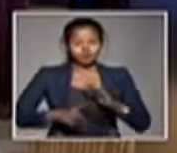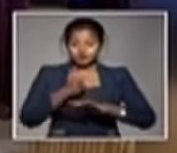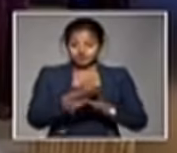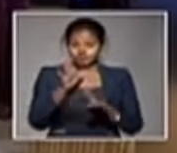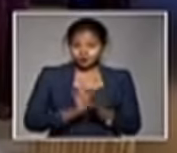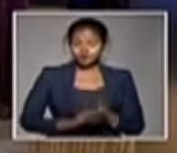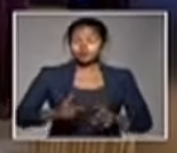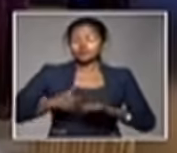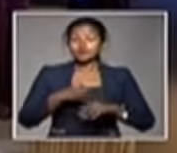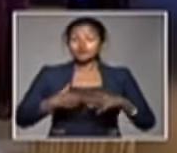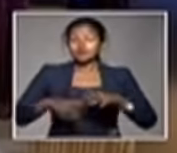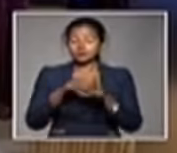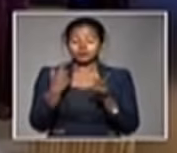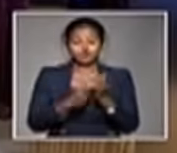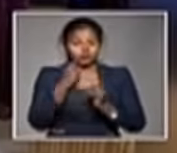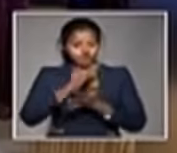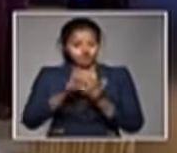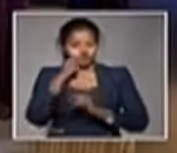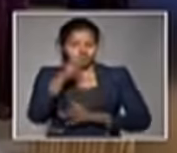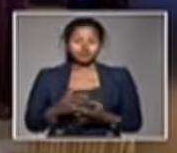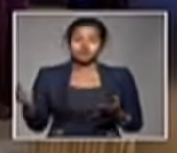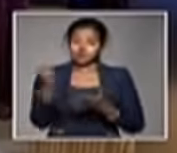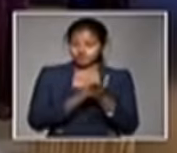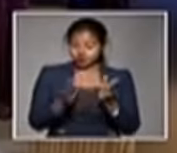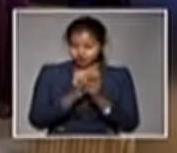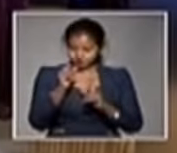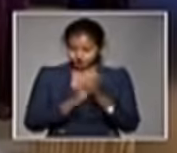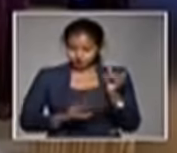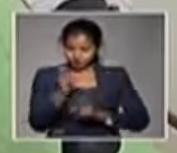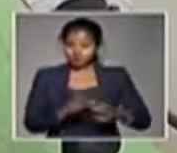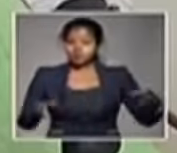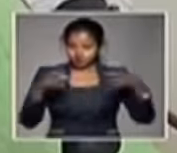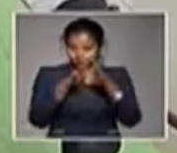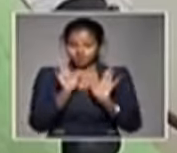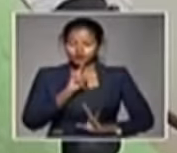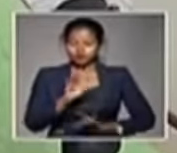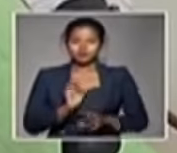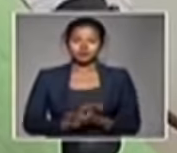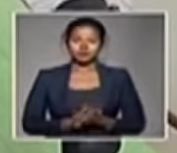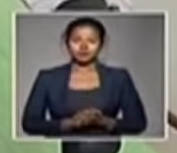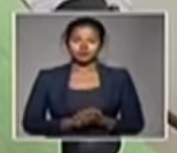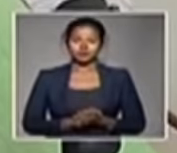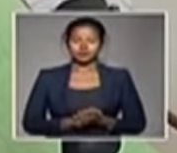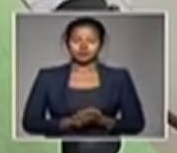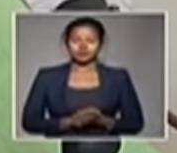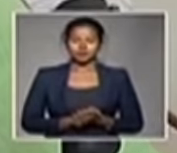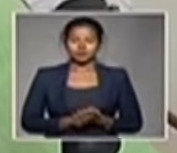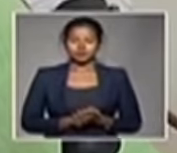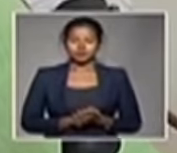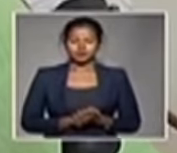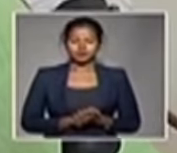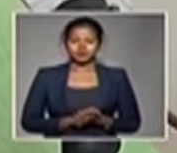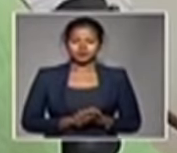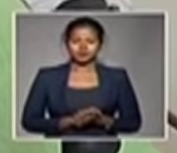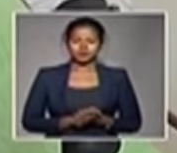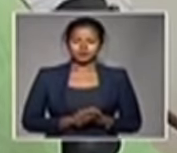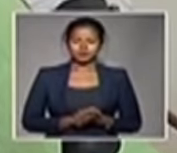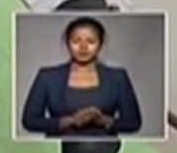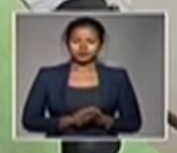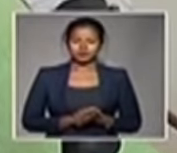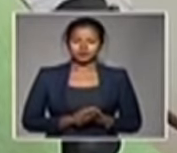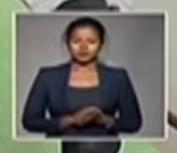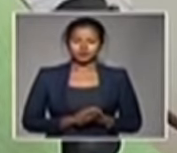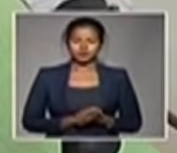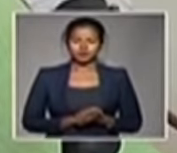Rauf Hakim had been attended by all parliamentarians representing the party. Parliament urupinargal thalaivarudaiya Muslim Congress